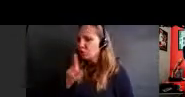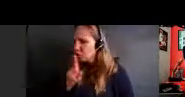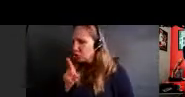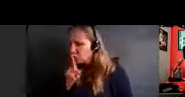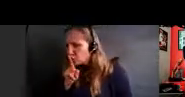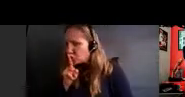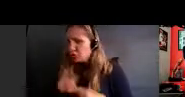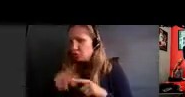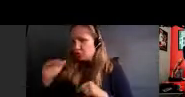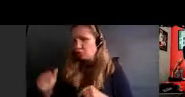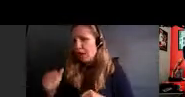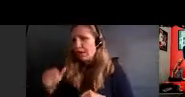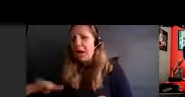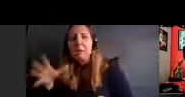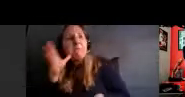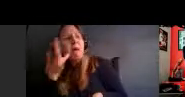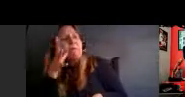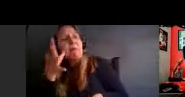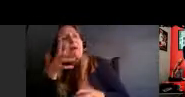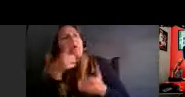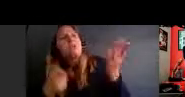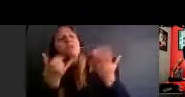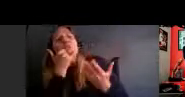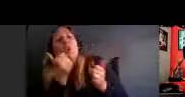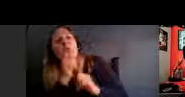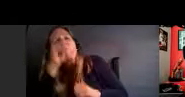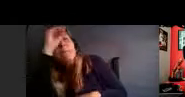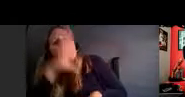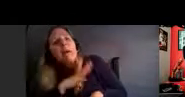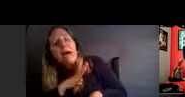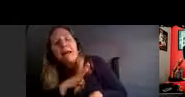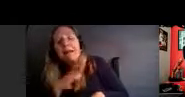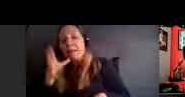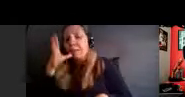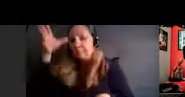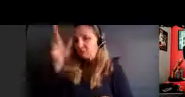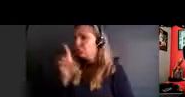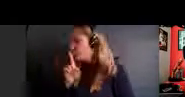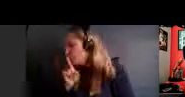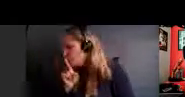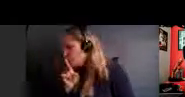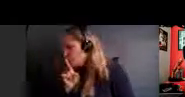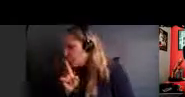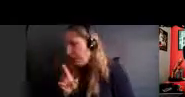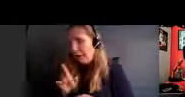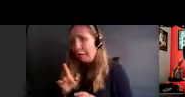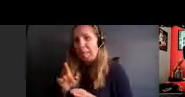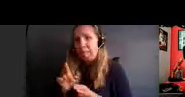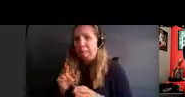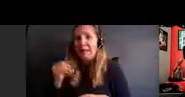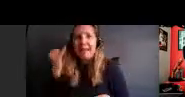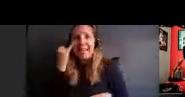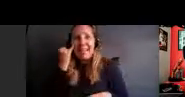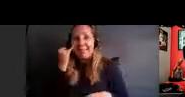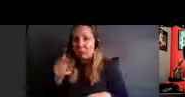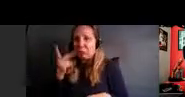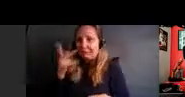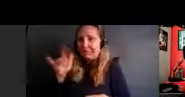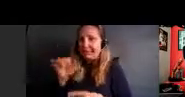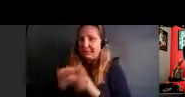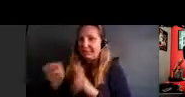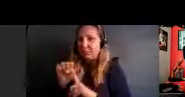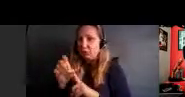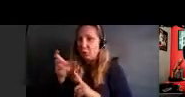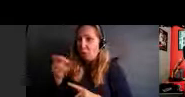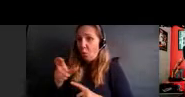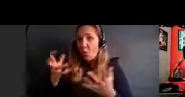mommy, what's wrong with that man? And the parent will shush their child. But if you see a situation like that, or if you have the urge to create a